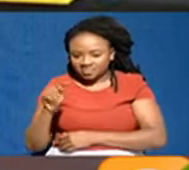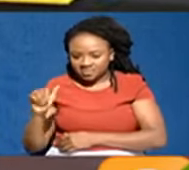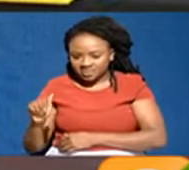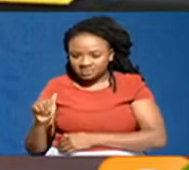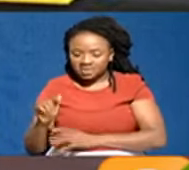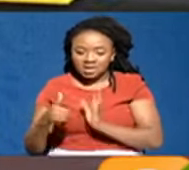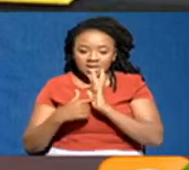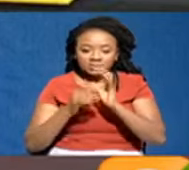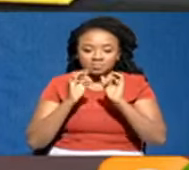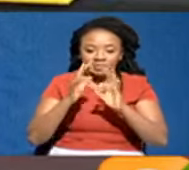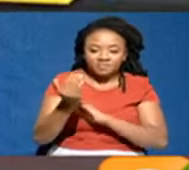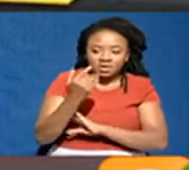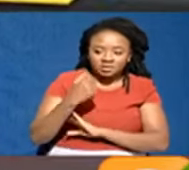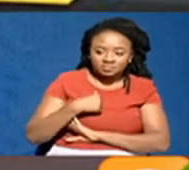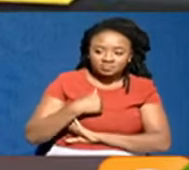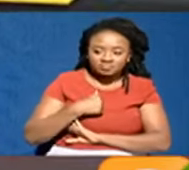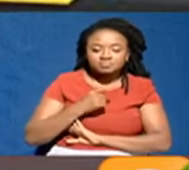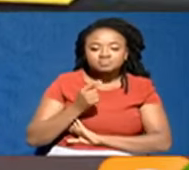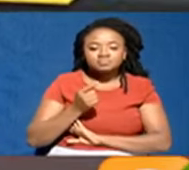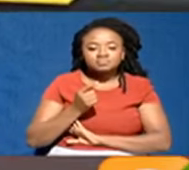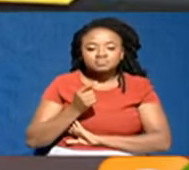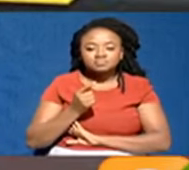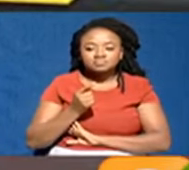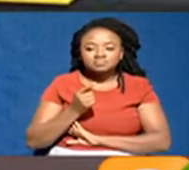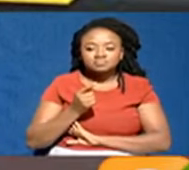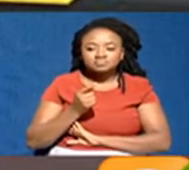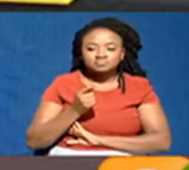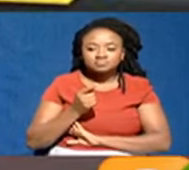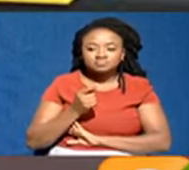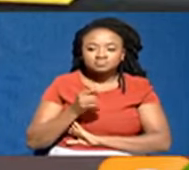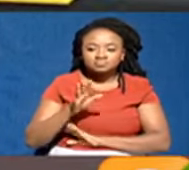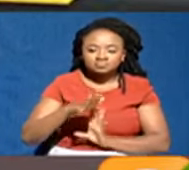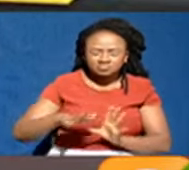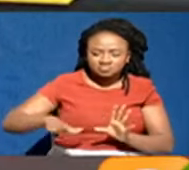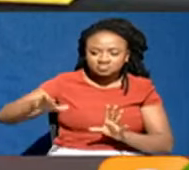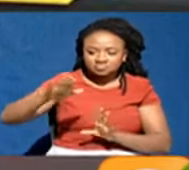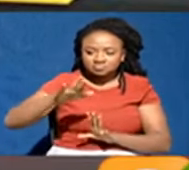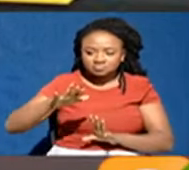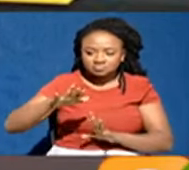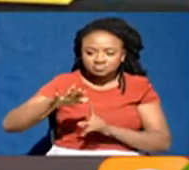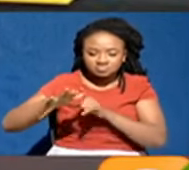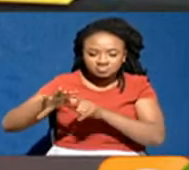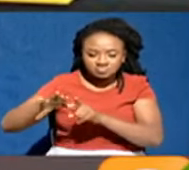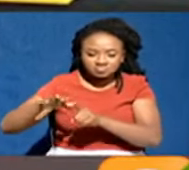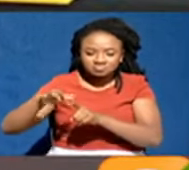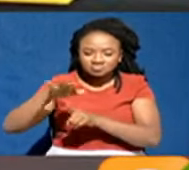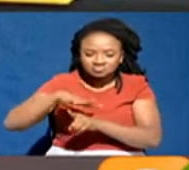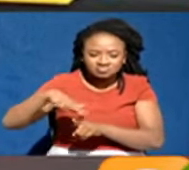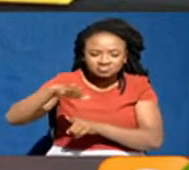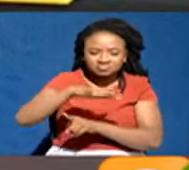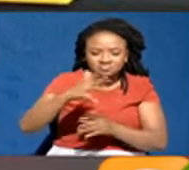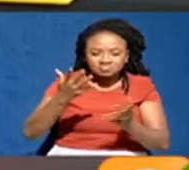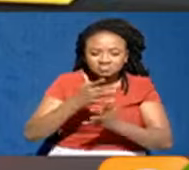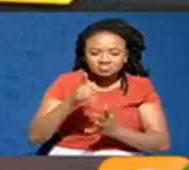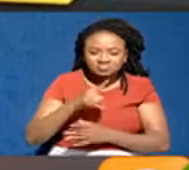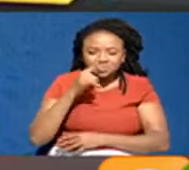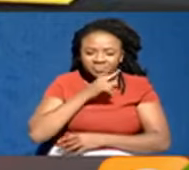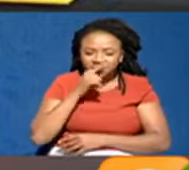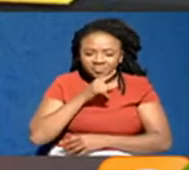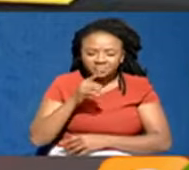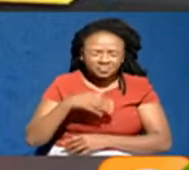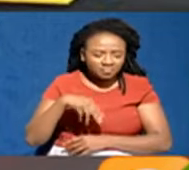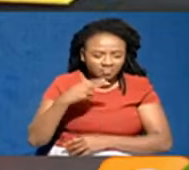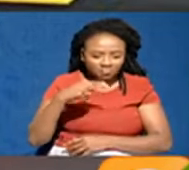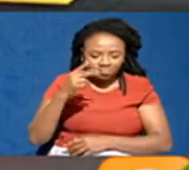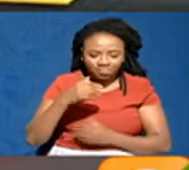for example, you'd ask me earlier, which is the demographic? Mm-hmm. And sometimes you also look at what are the most days that actually you find road crashes